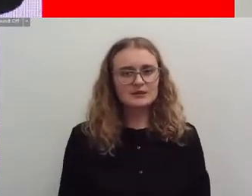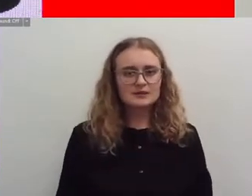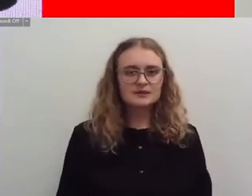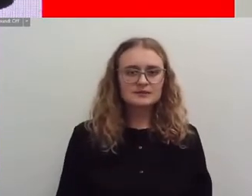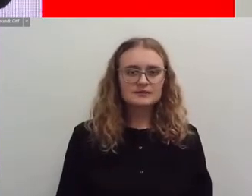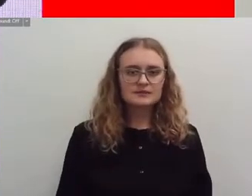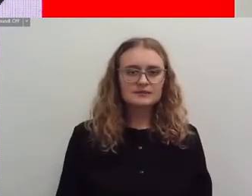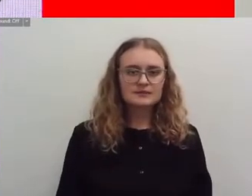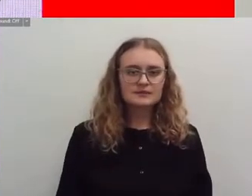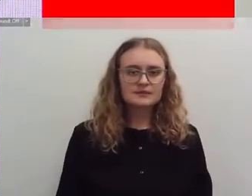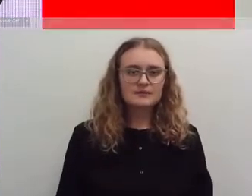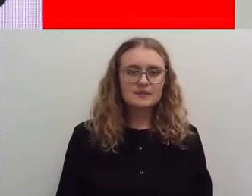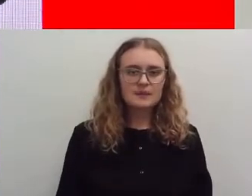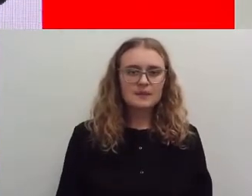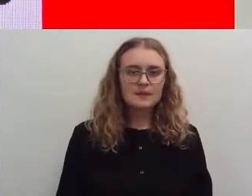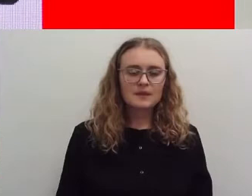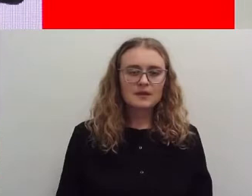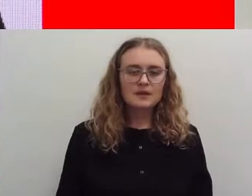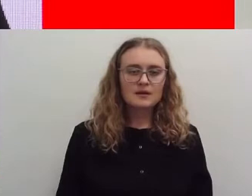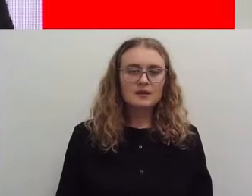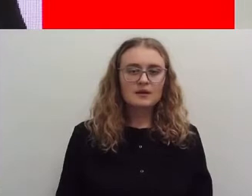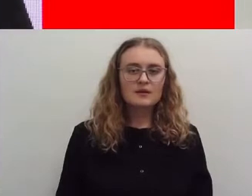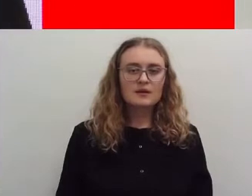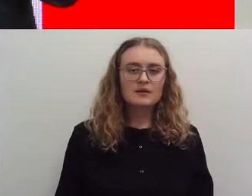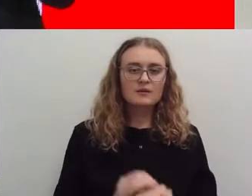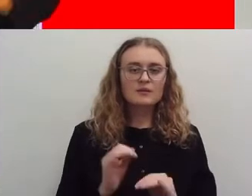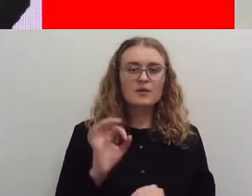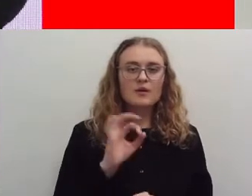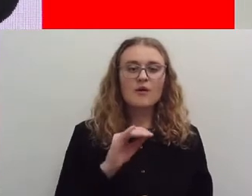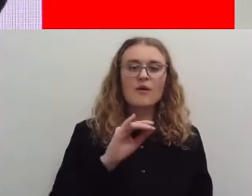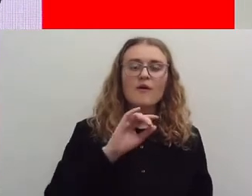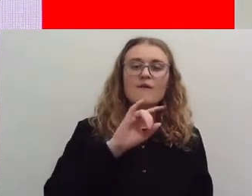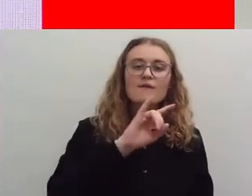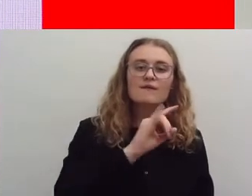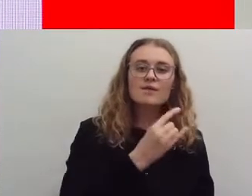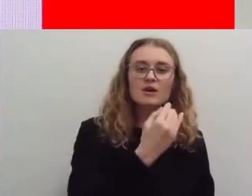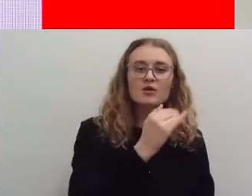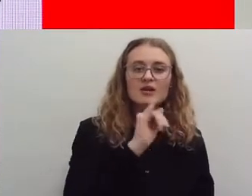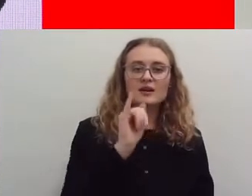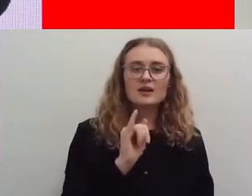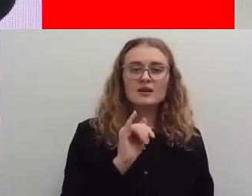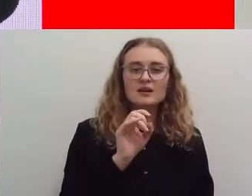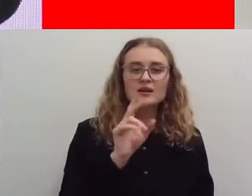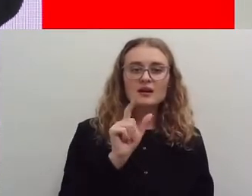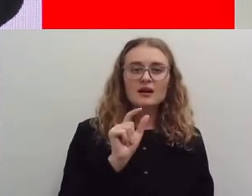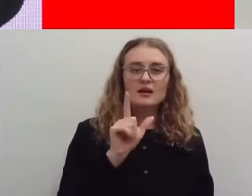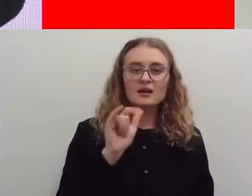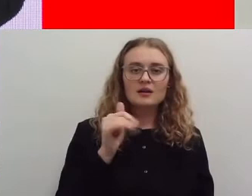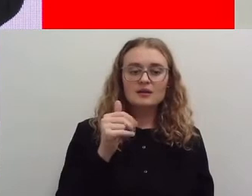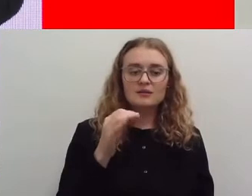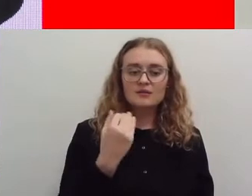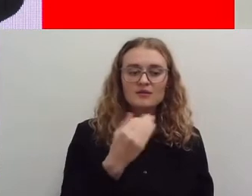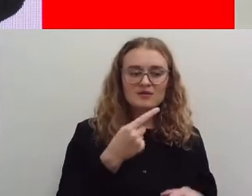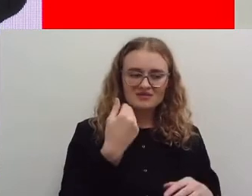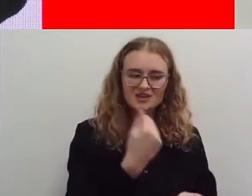empowering children in vulnerable situations, which will be held in the main room here. And the child-friendly governance, which will be